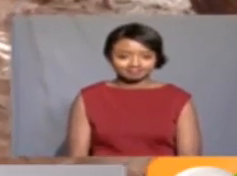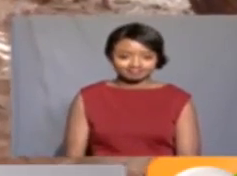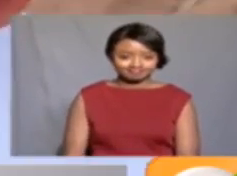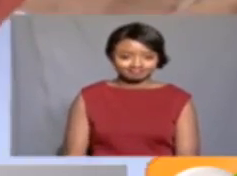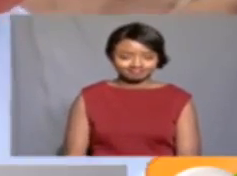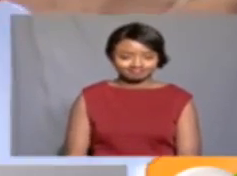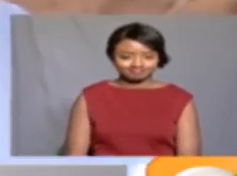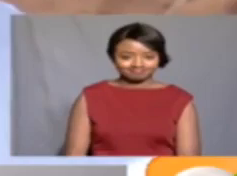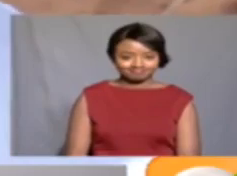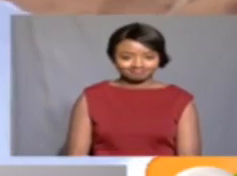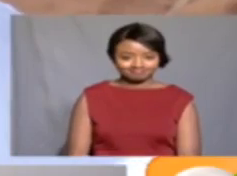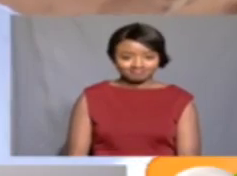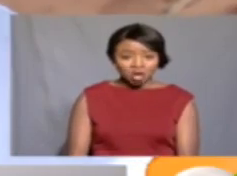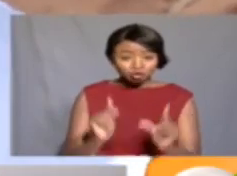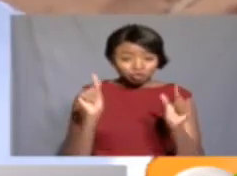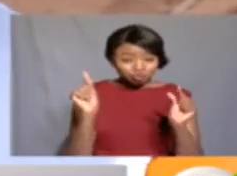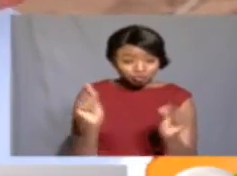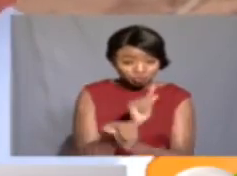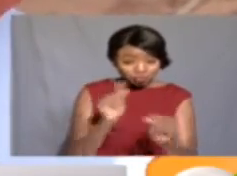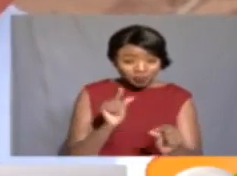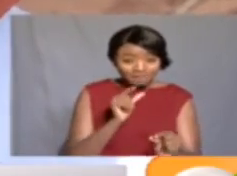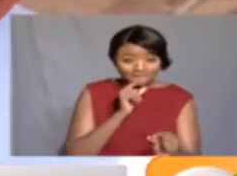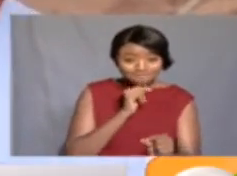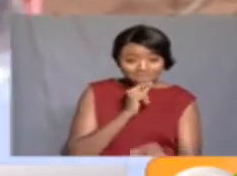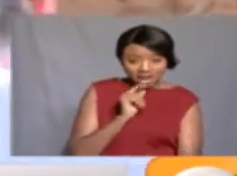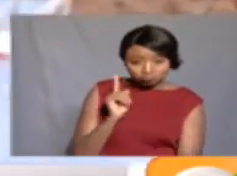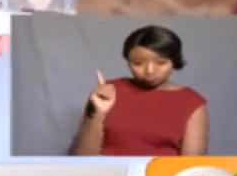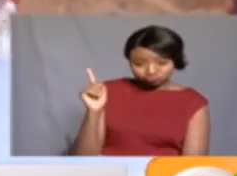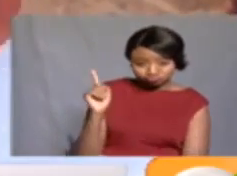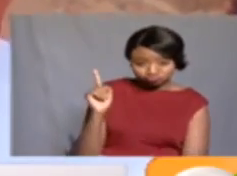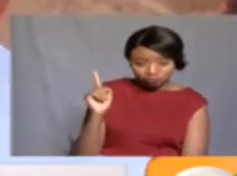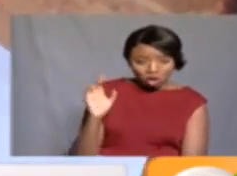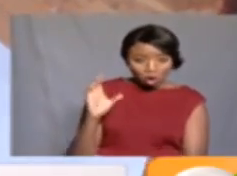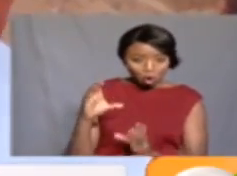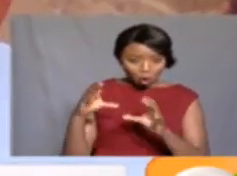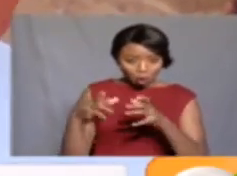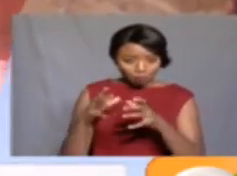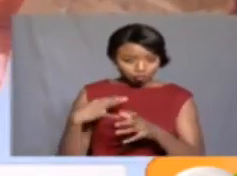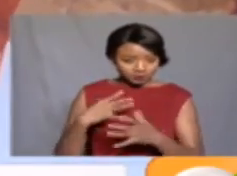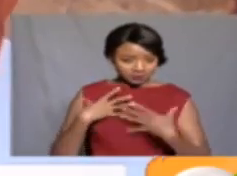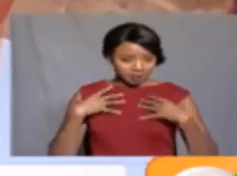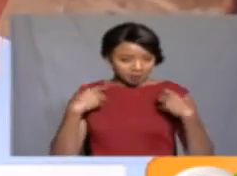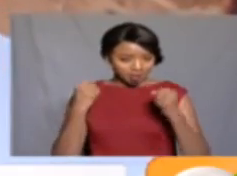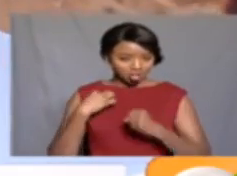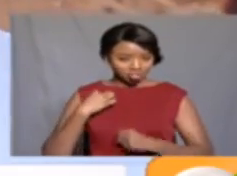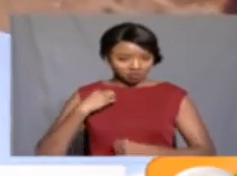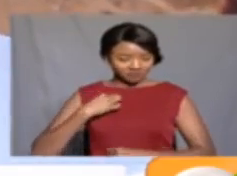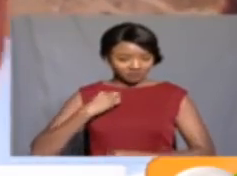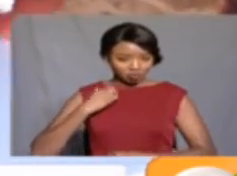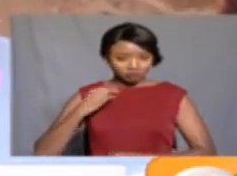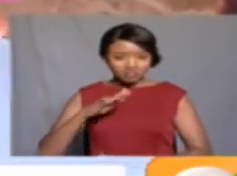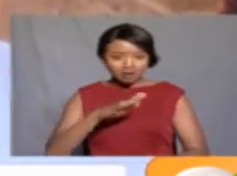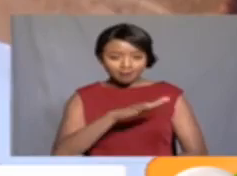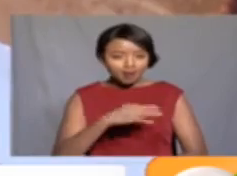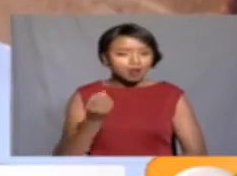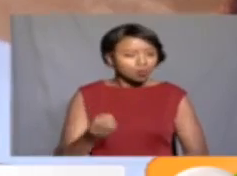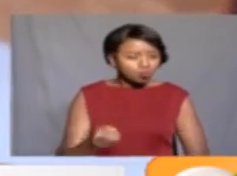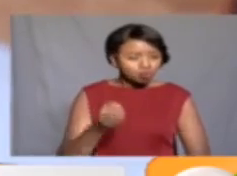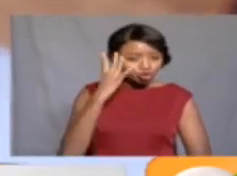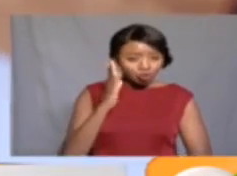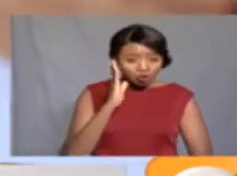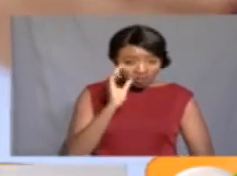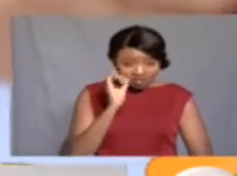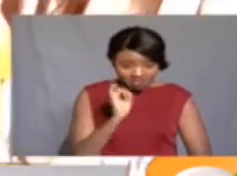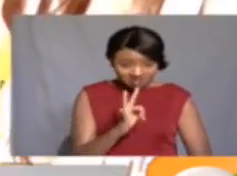In just 1 minute, Onesmus Elar Ajon, a community health volunteer in Napetetesiro, will know whether